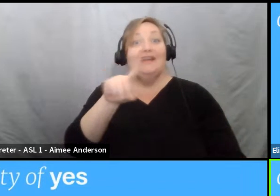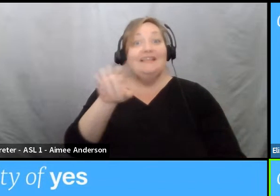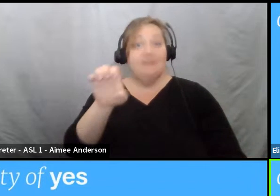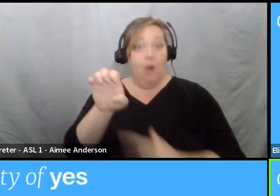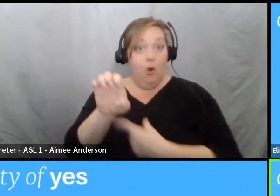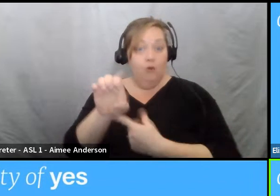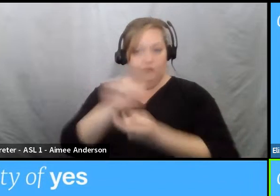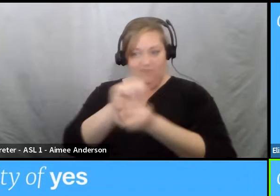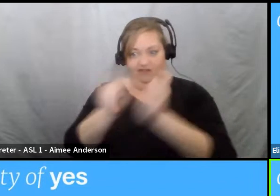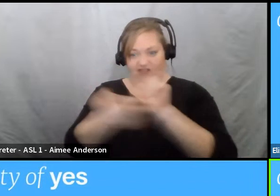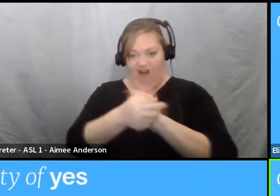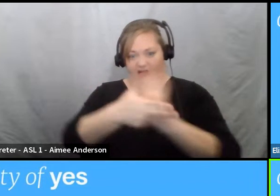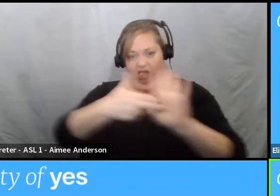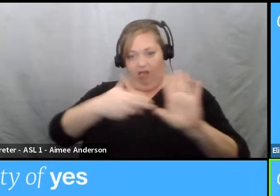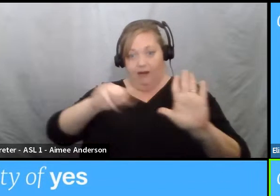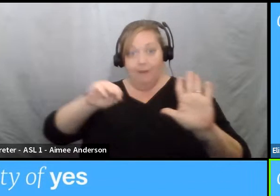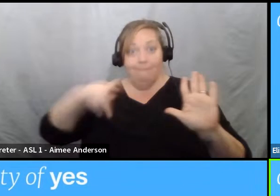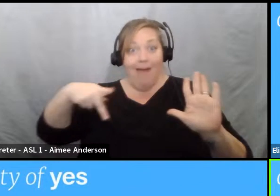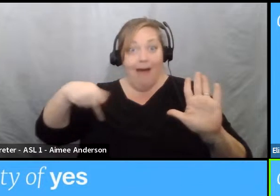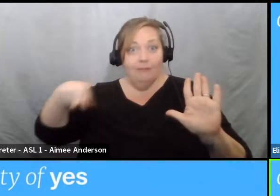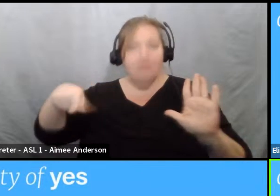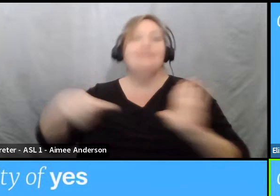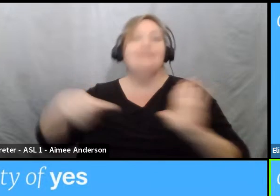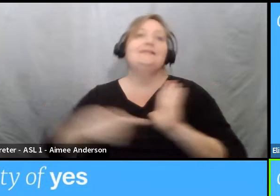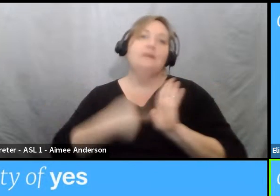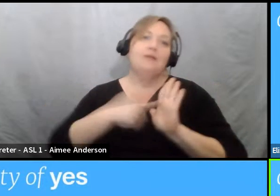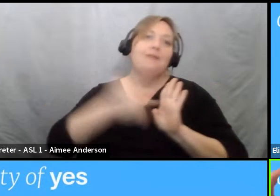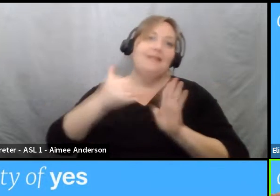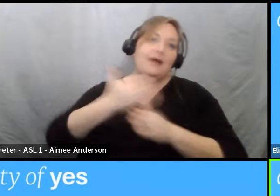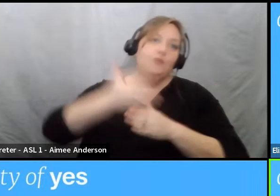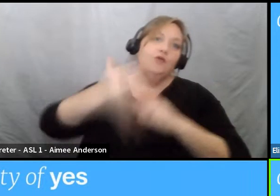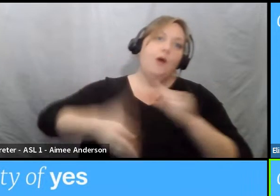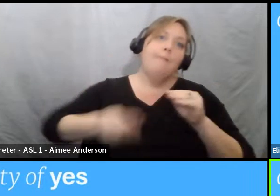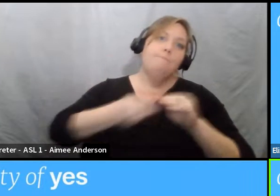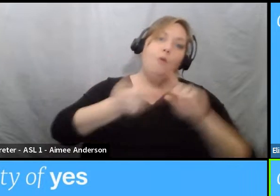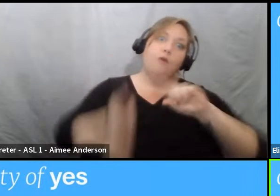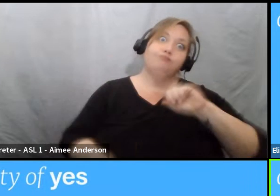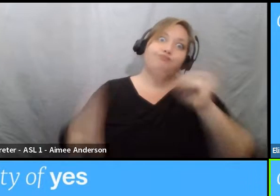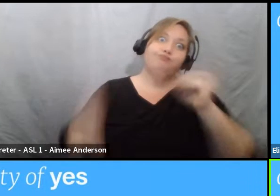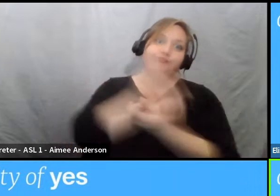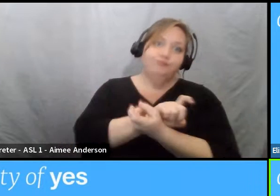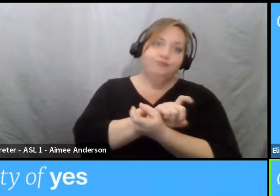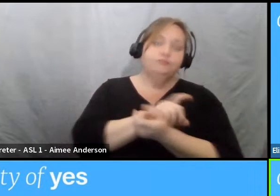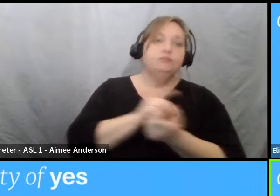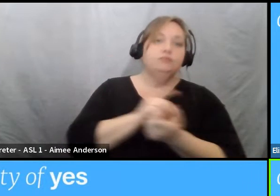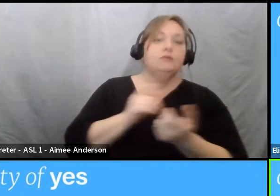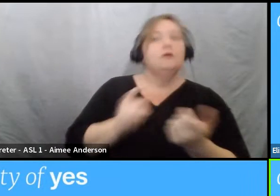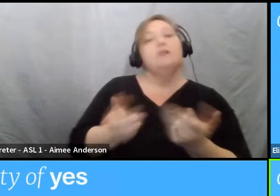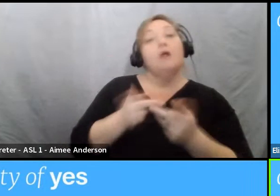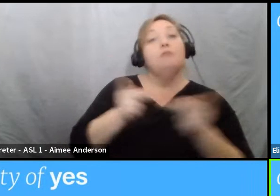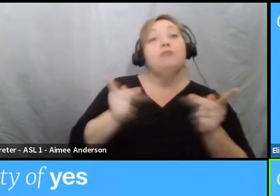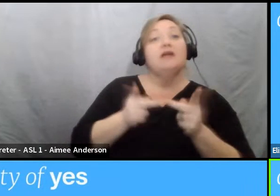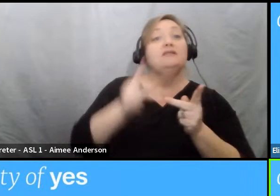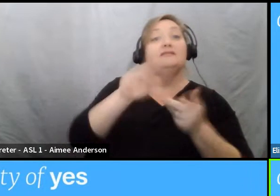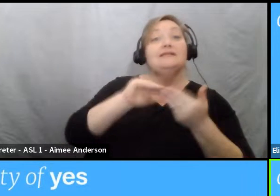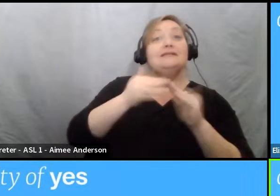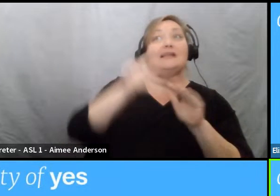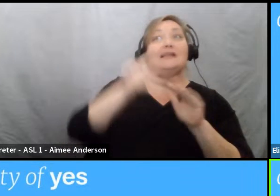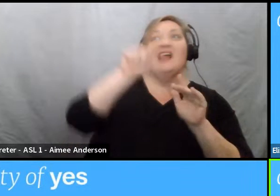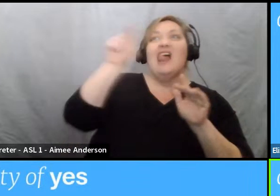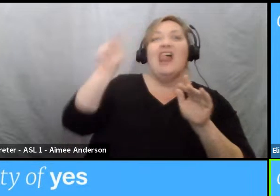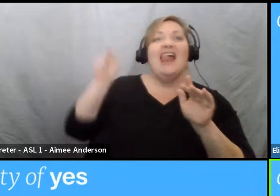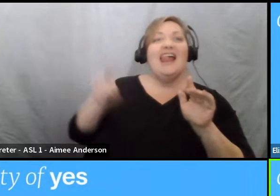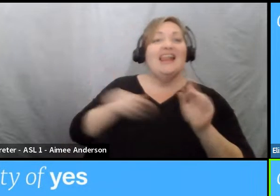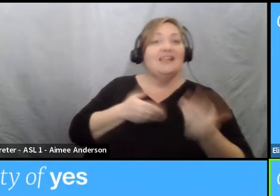zoning designation on the map, then sometimes that can result in more dramatic changes. And, there are places around the city where those proposals are